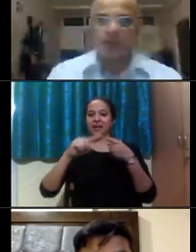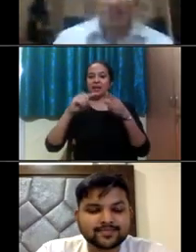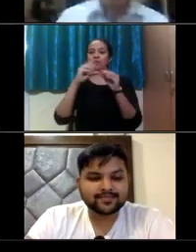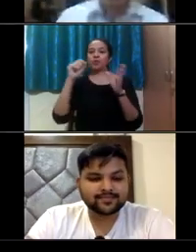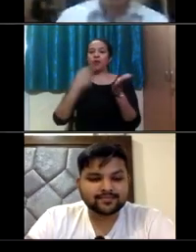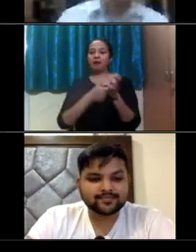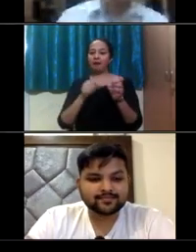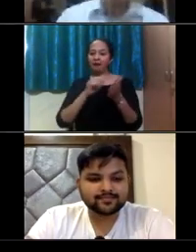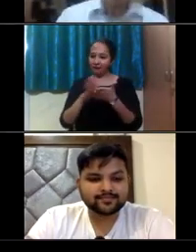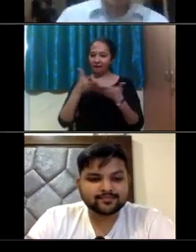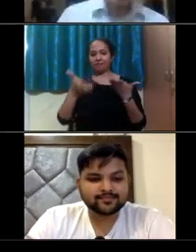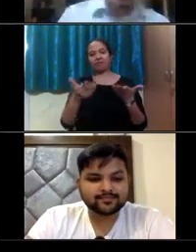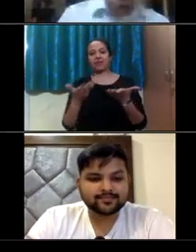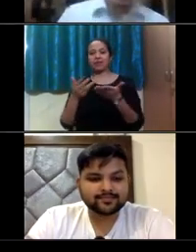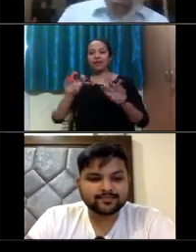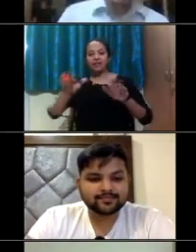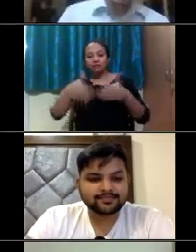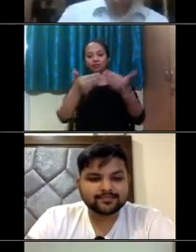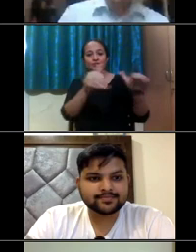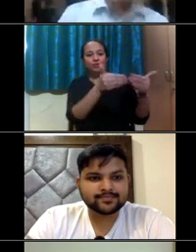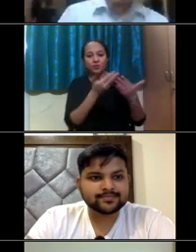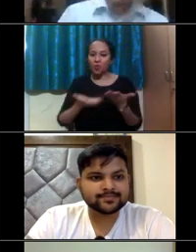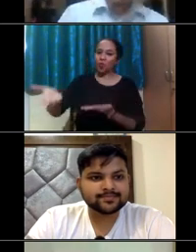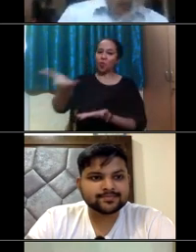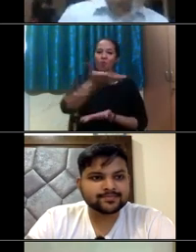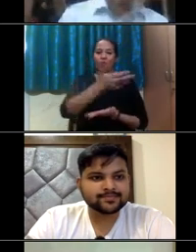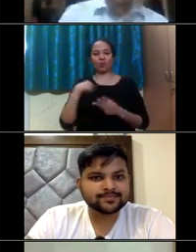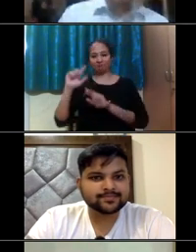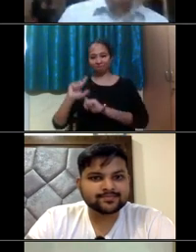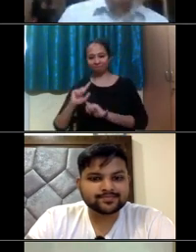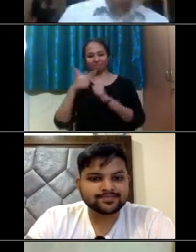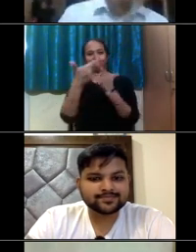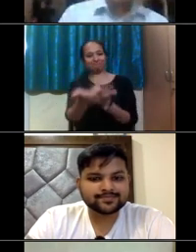the speakers. Over to you, Deborah.